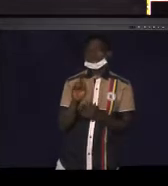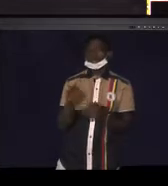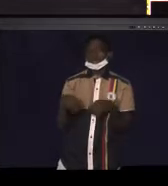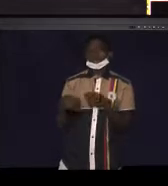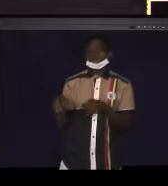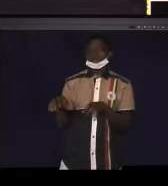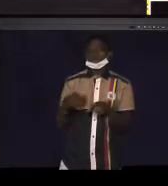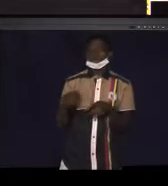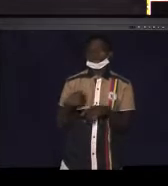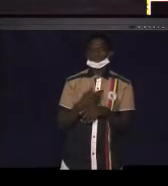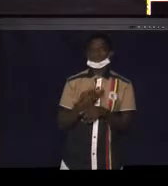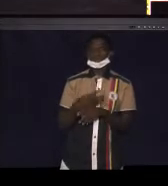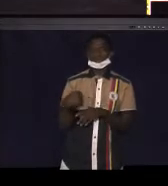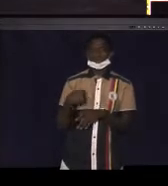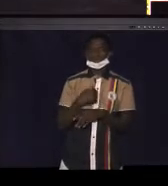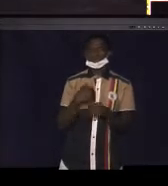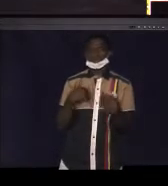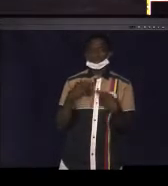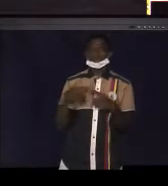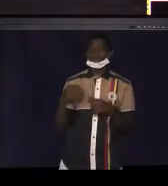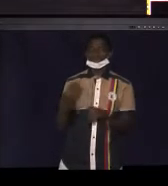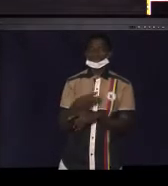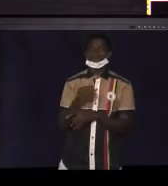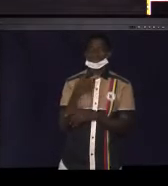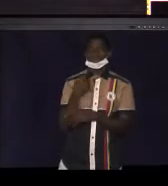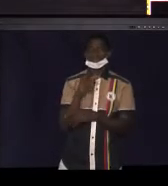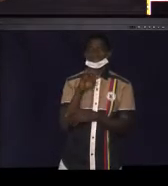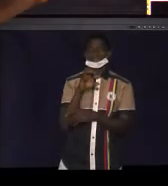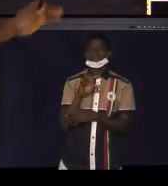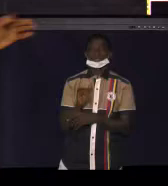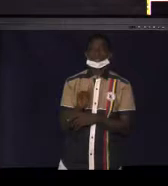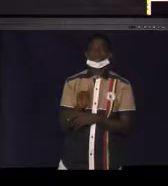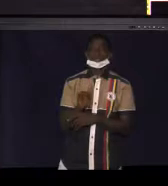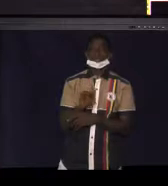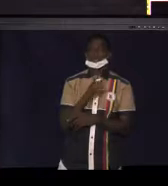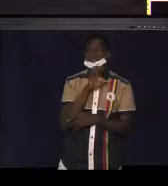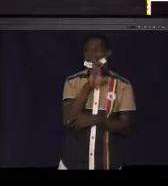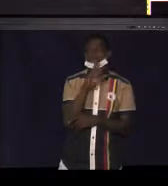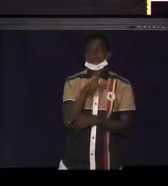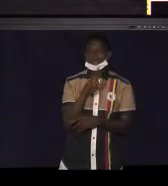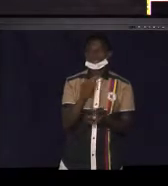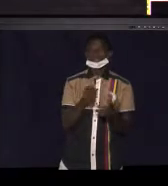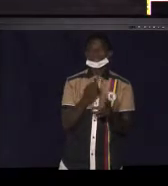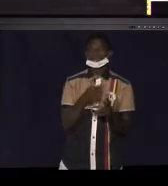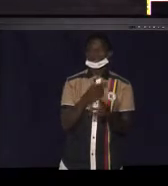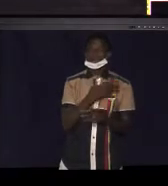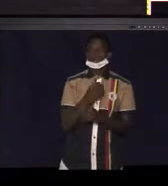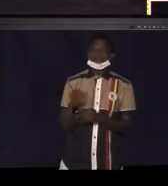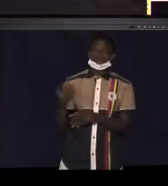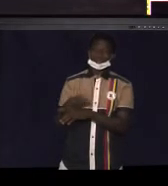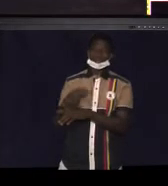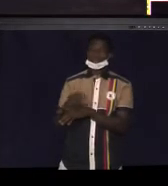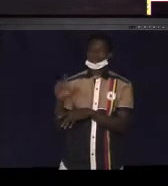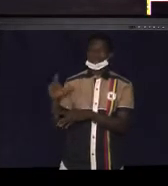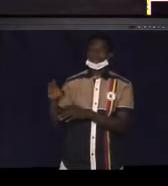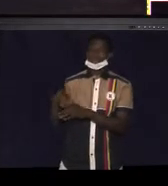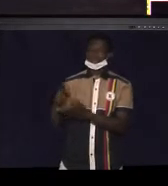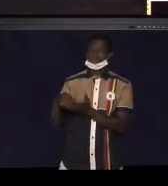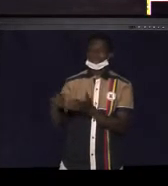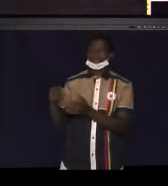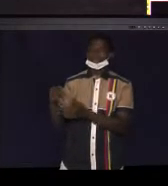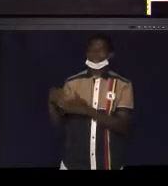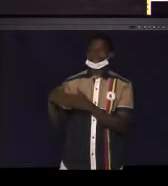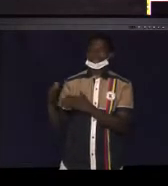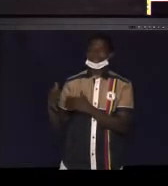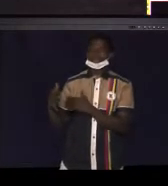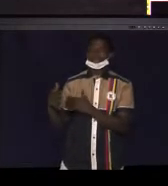do we multiply? Well, we have to multiply the centiliter part first, then we multiply the liter part